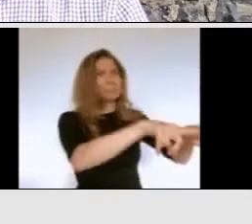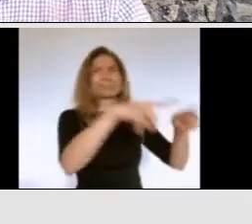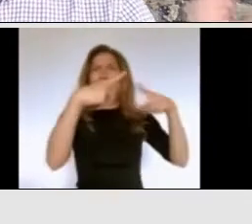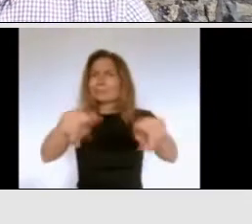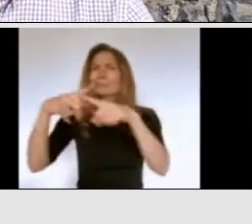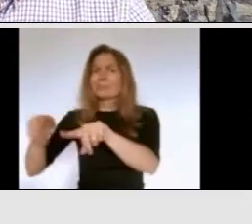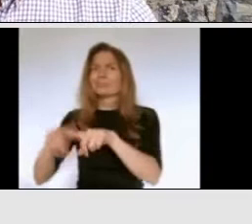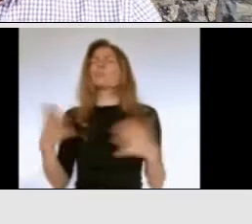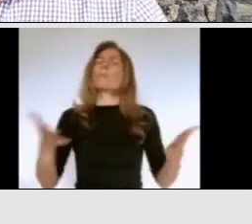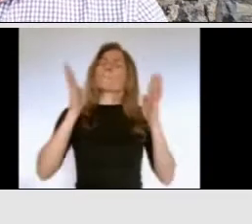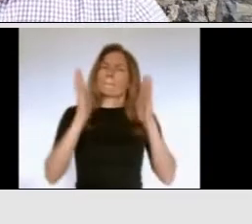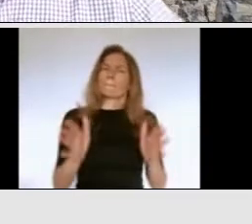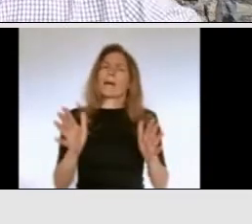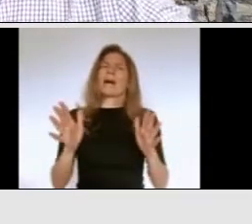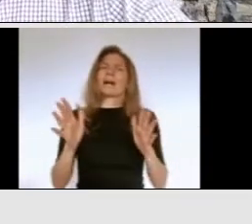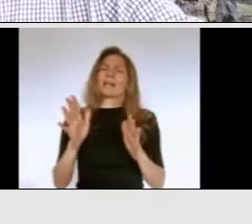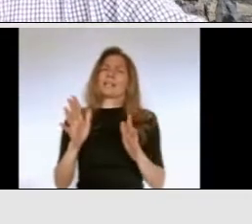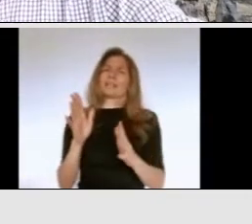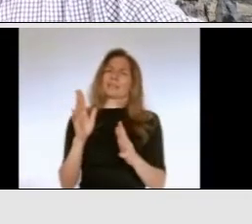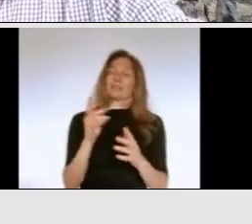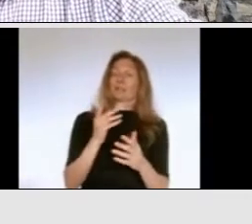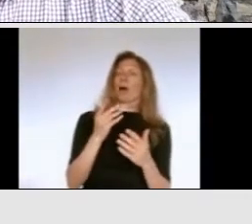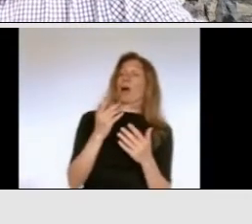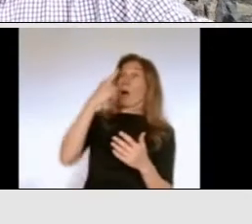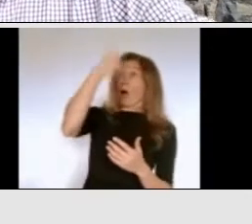or anywhere in Europe.